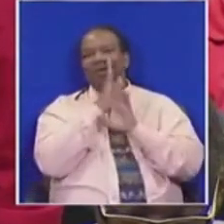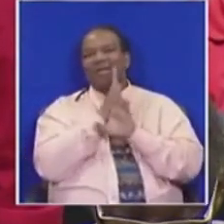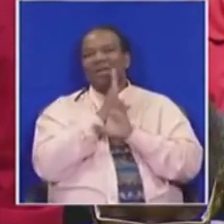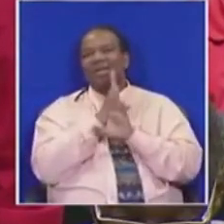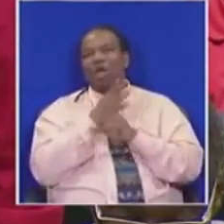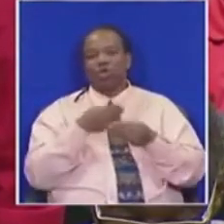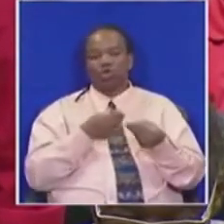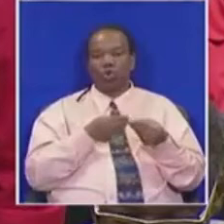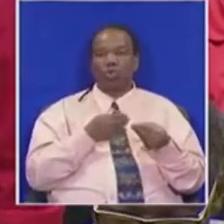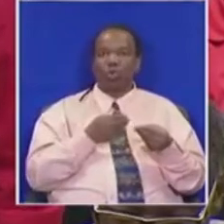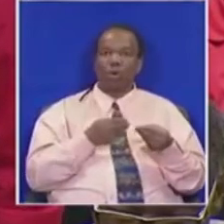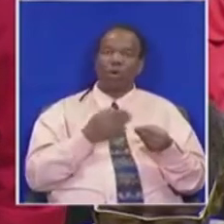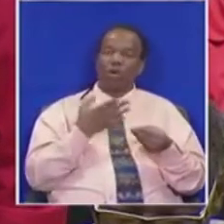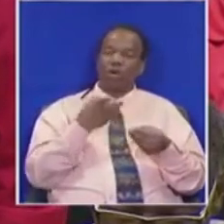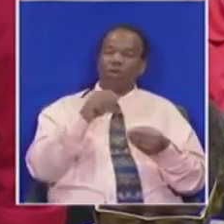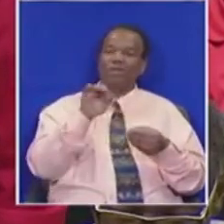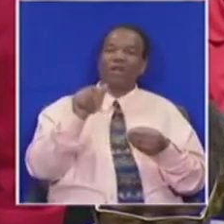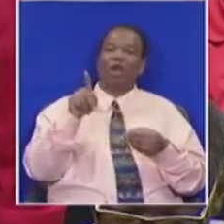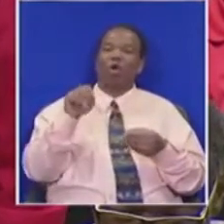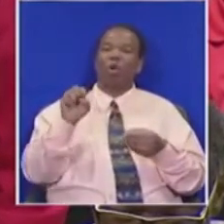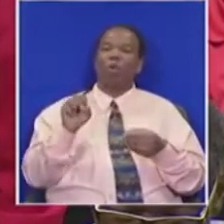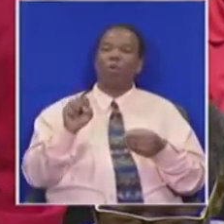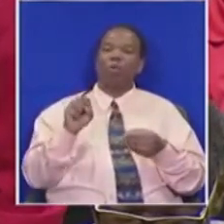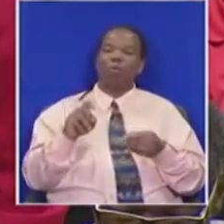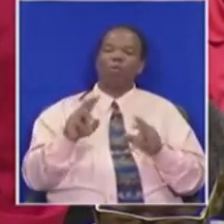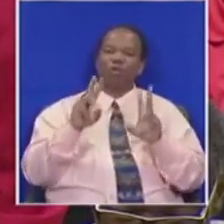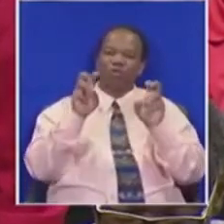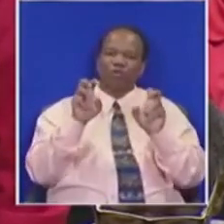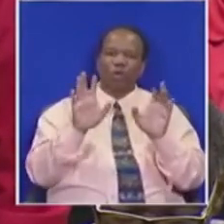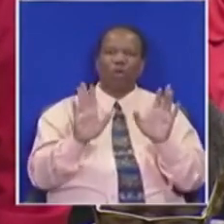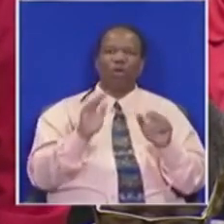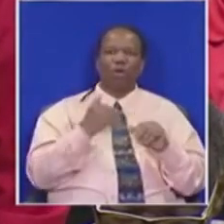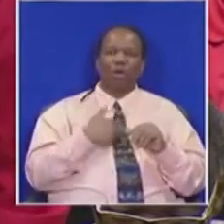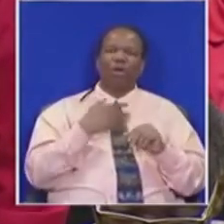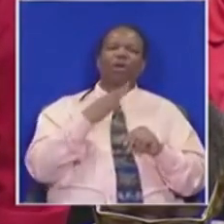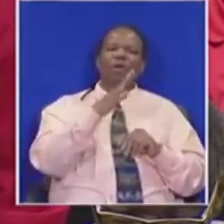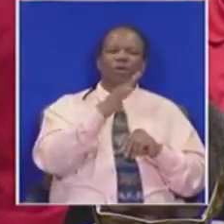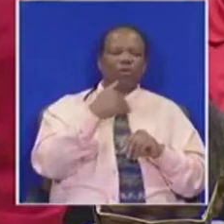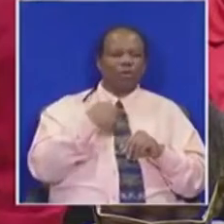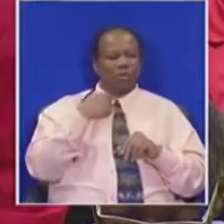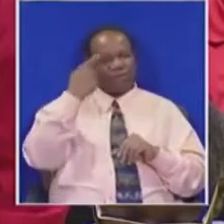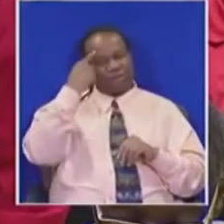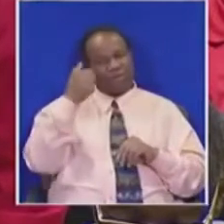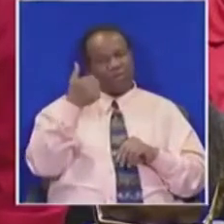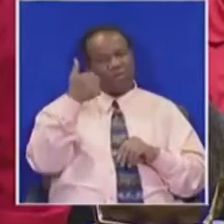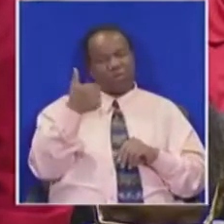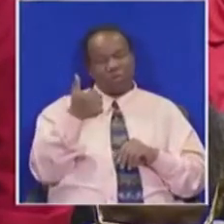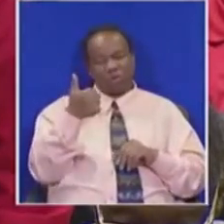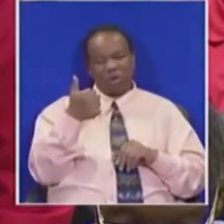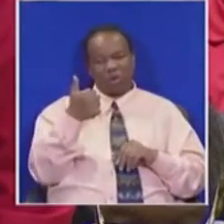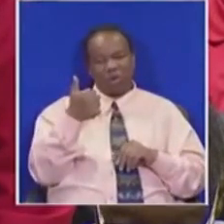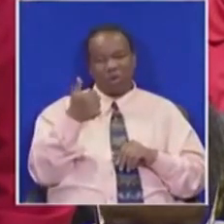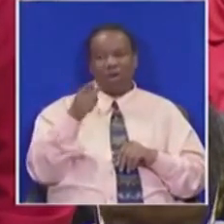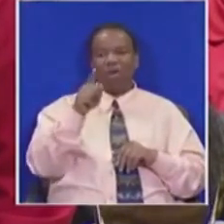sale of Telkom. Do you think that it's wise to dispose of Telkom in order to bail out,